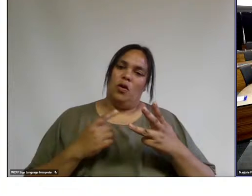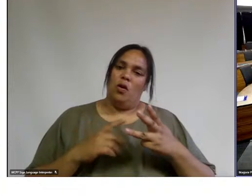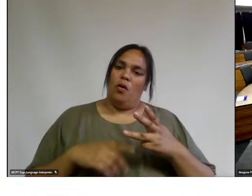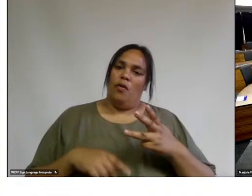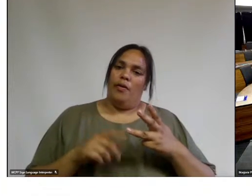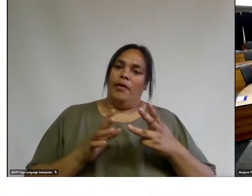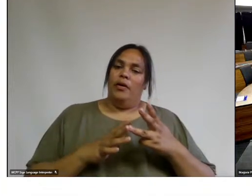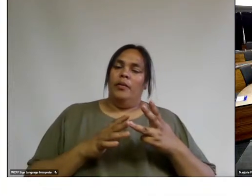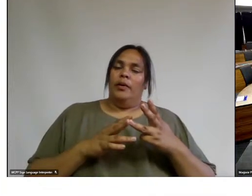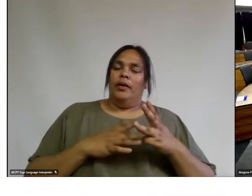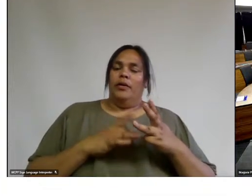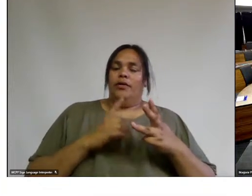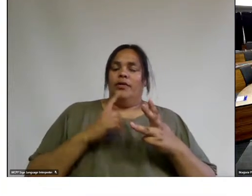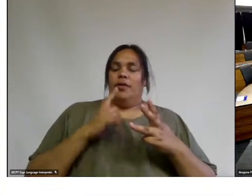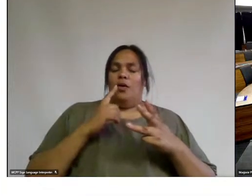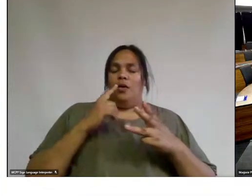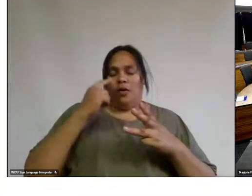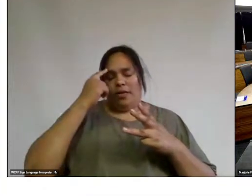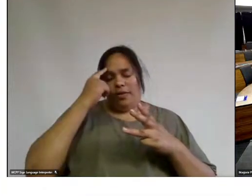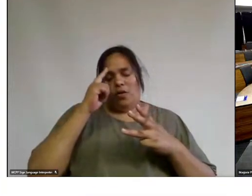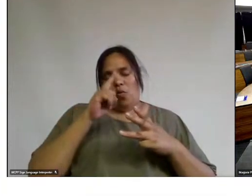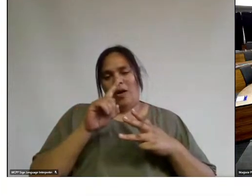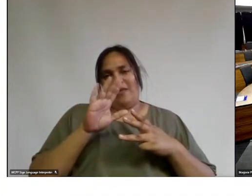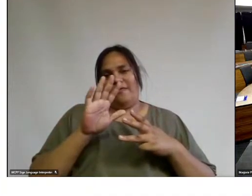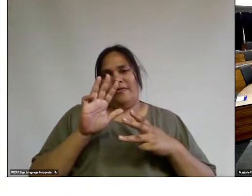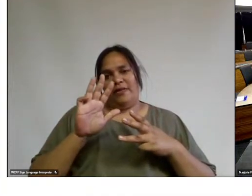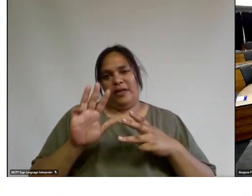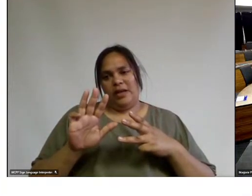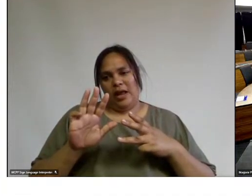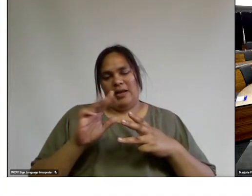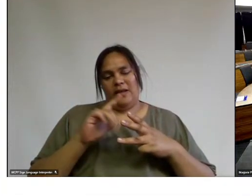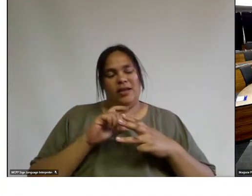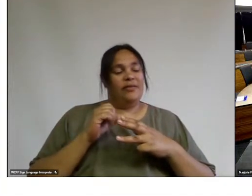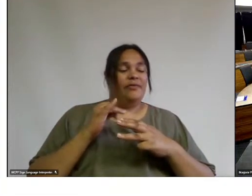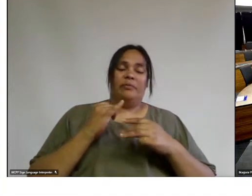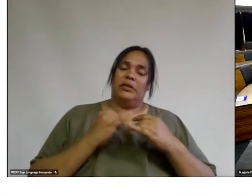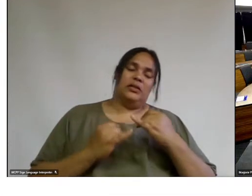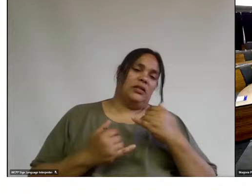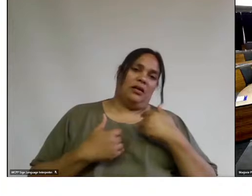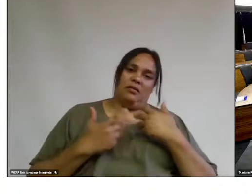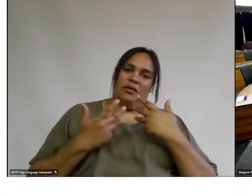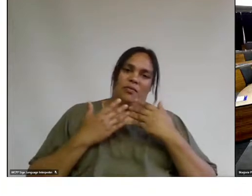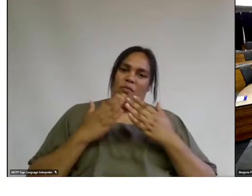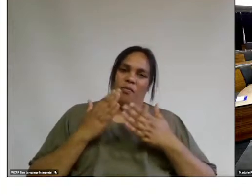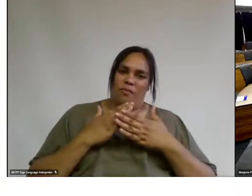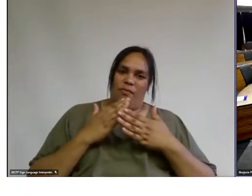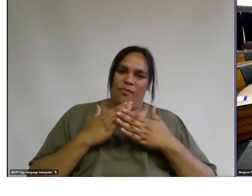1, I think it's 159, if I'm not mistaken, Chair.